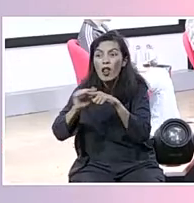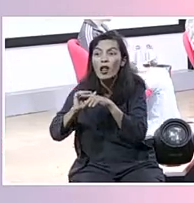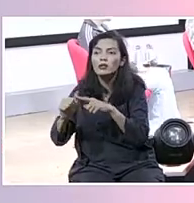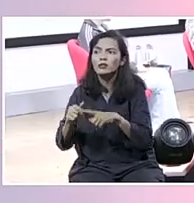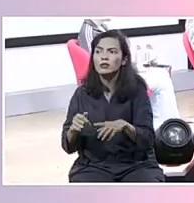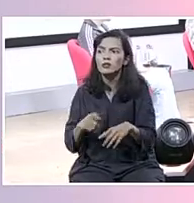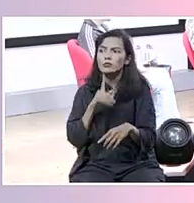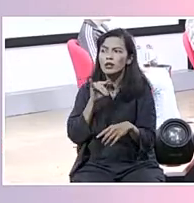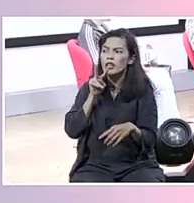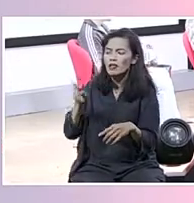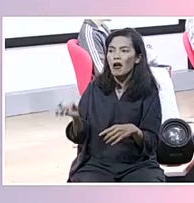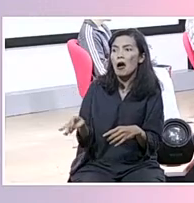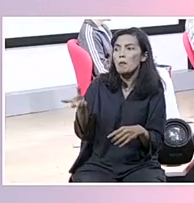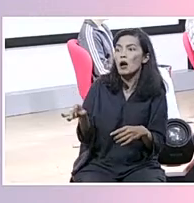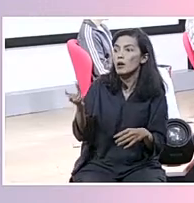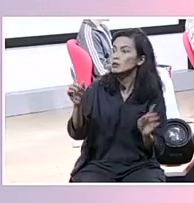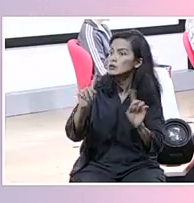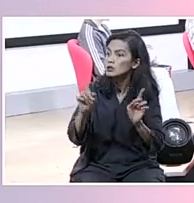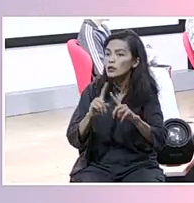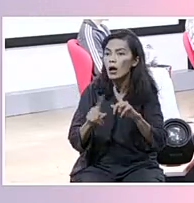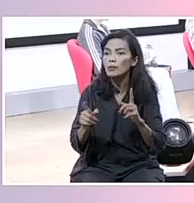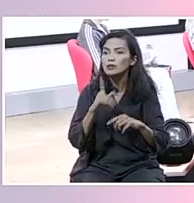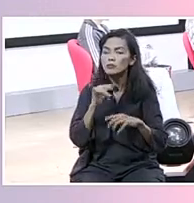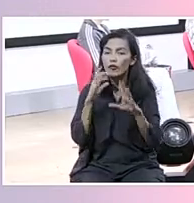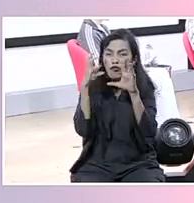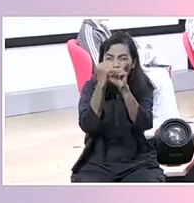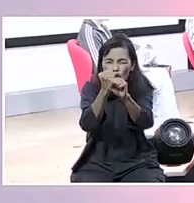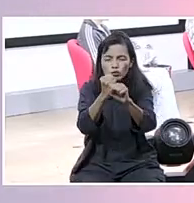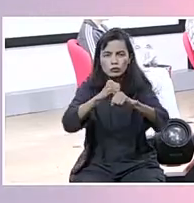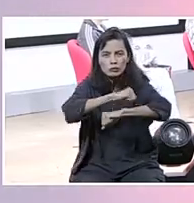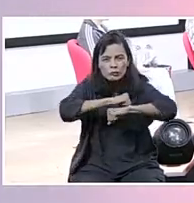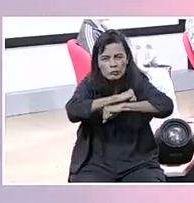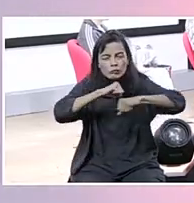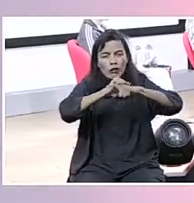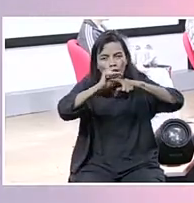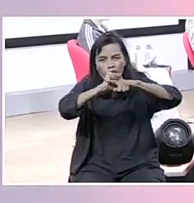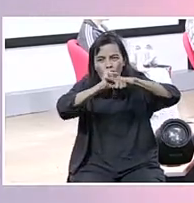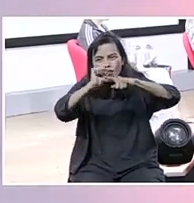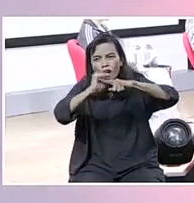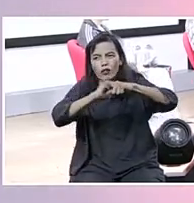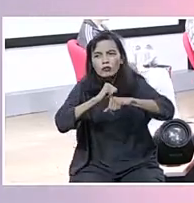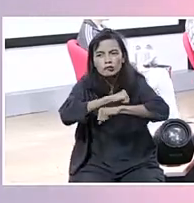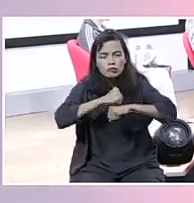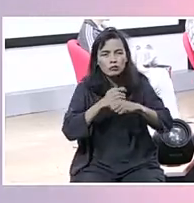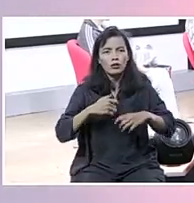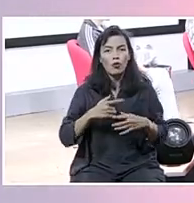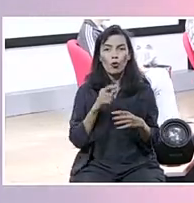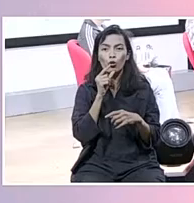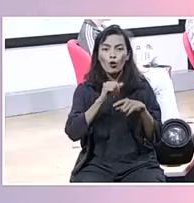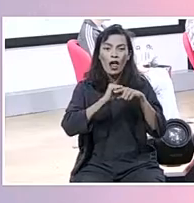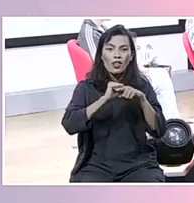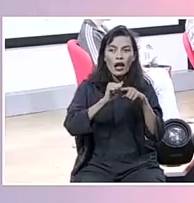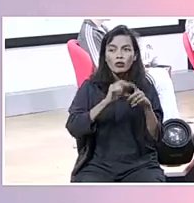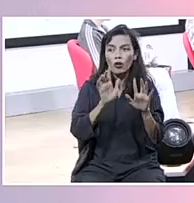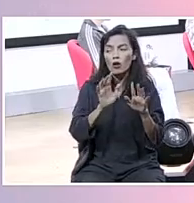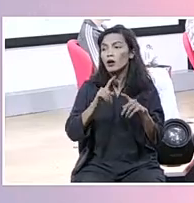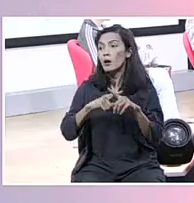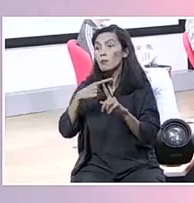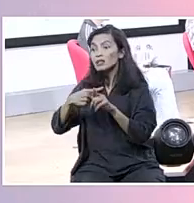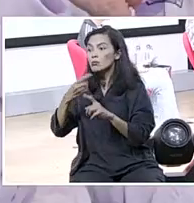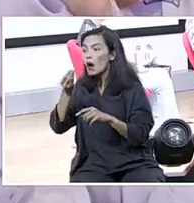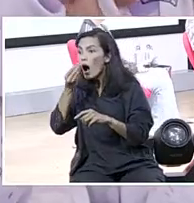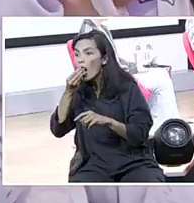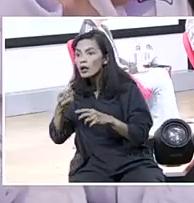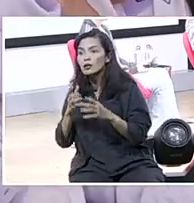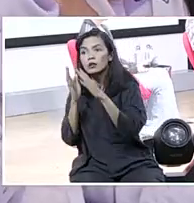seem. So if you want to play sports, you have to have a tremendous focus, not just on with practice, but the way you live your life, the way you eat, the